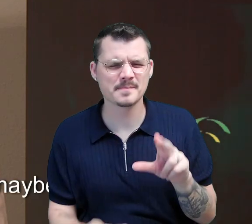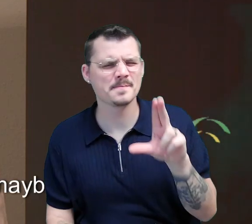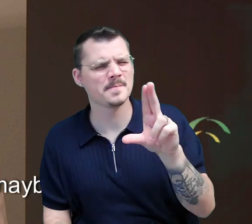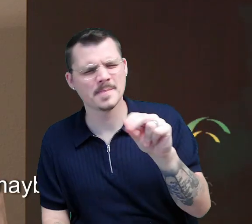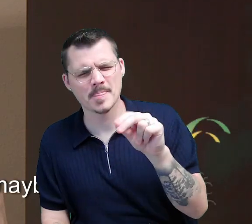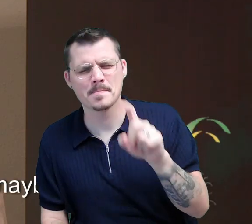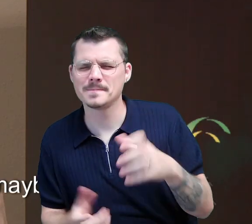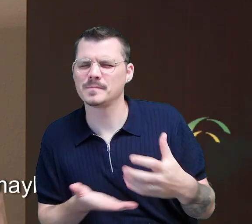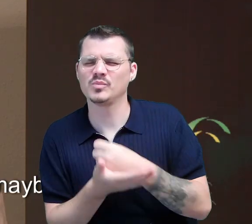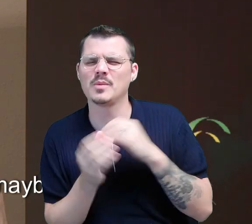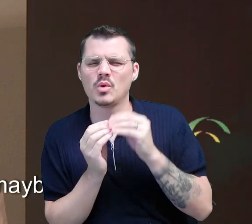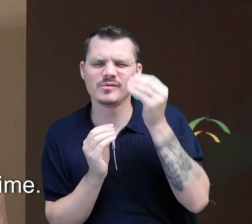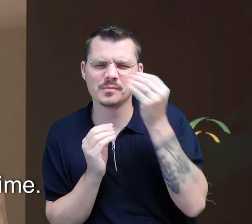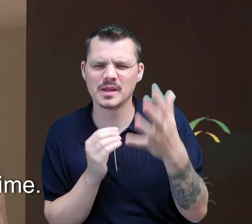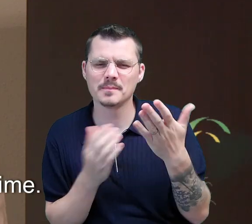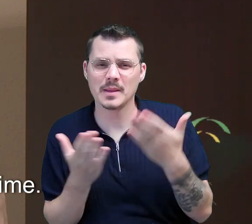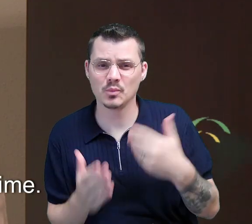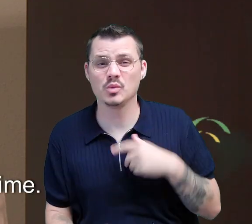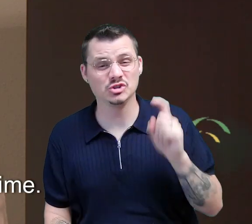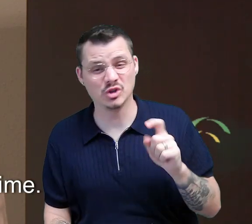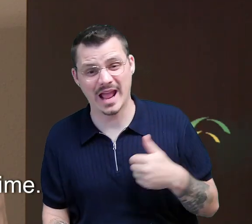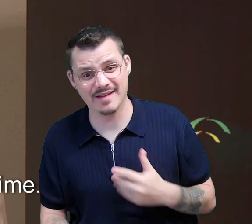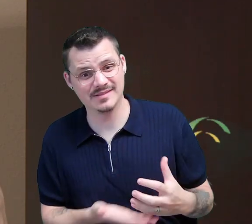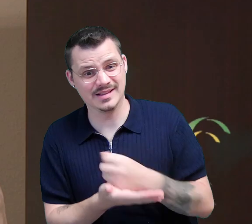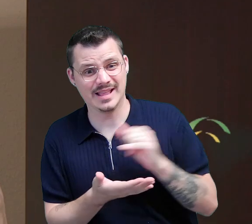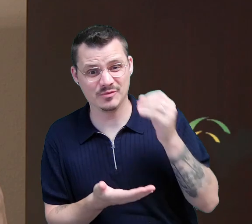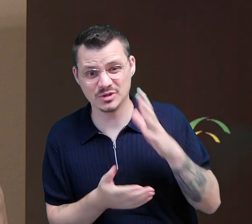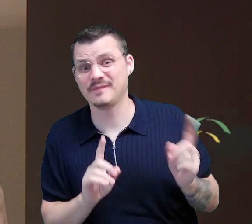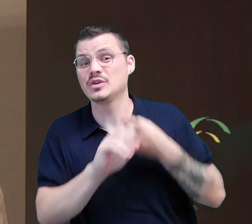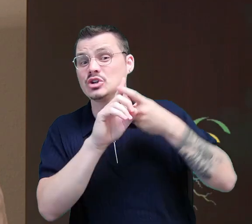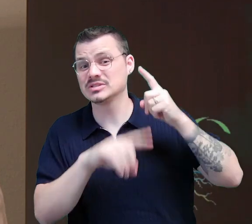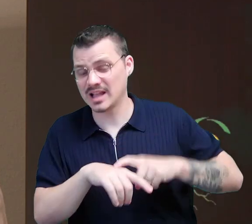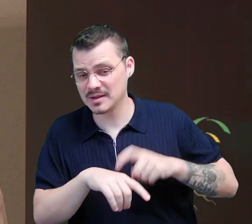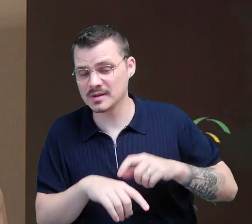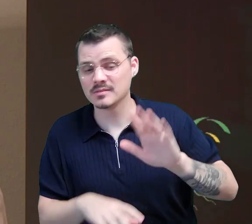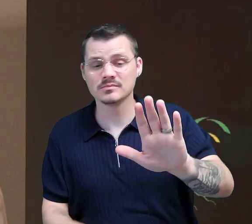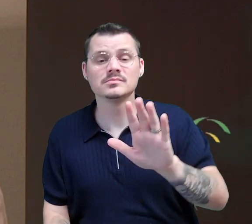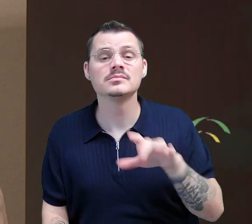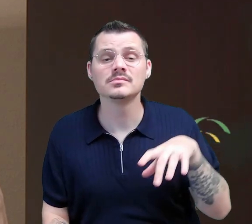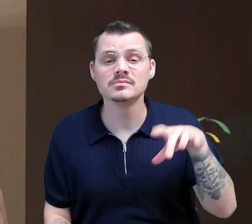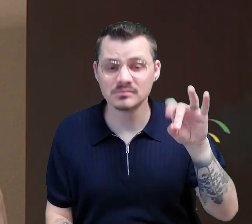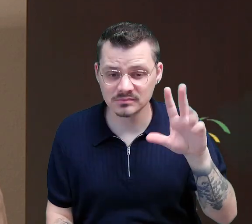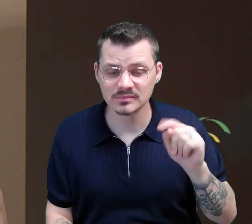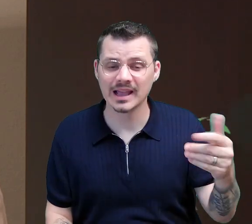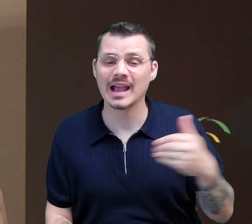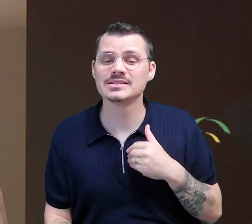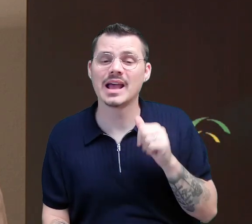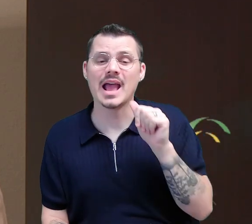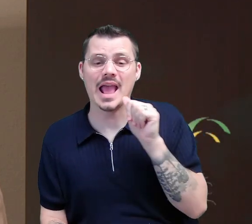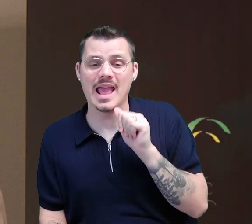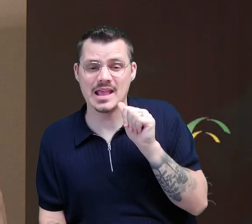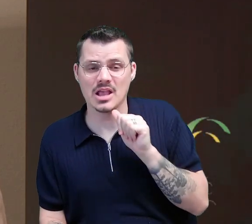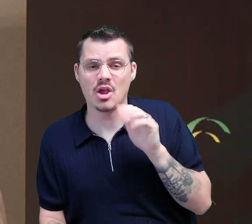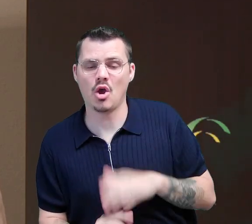No, then we got to get more information, maybe stuff we should have gotten the first time. Like, it turns out he has an